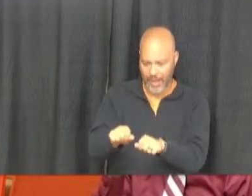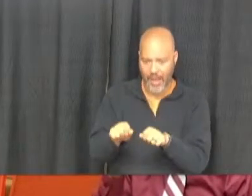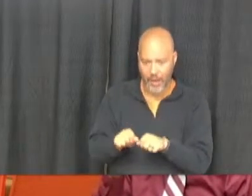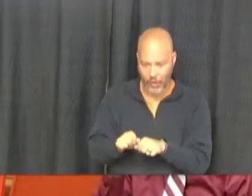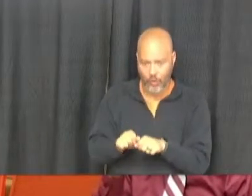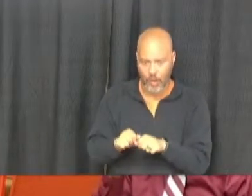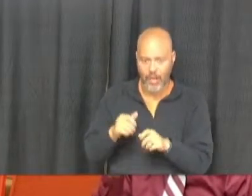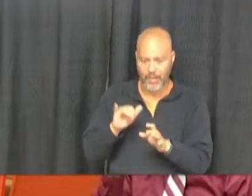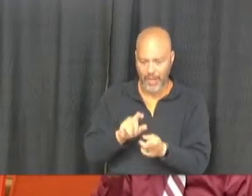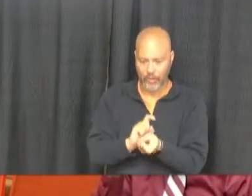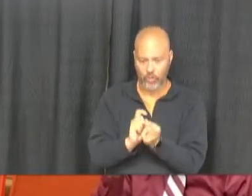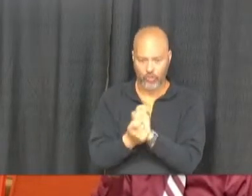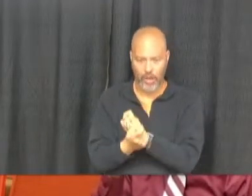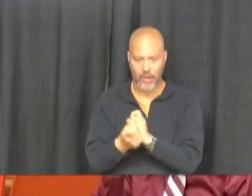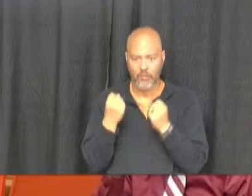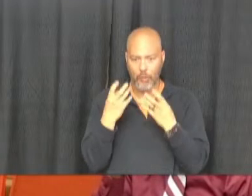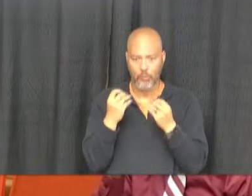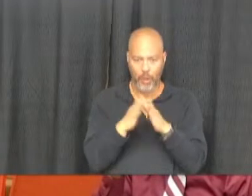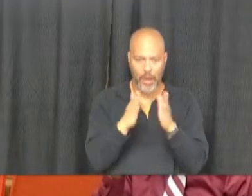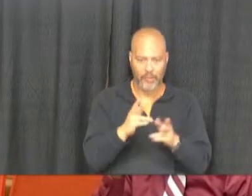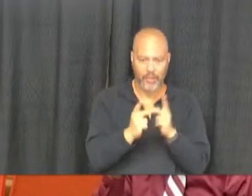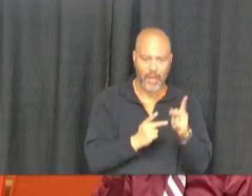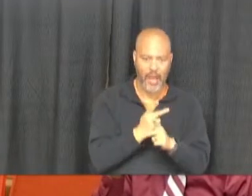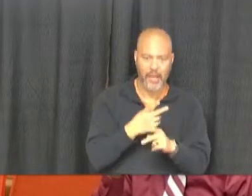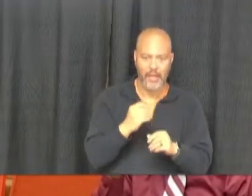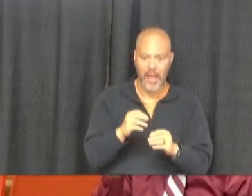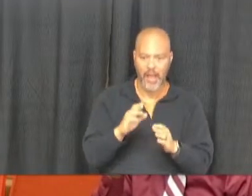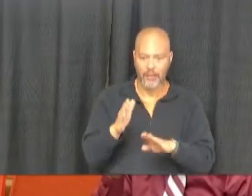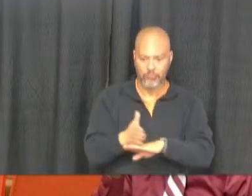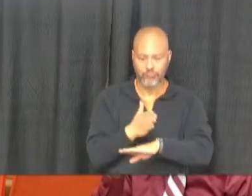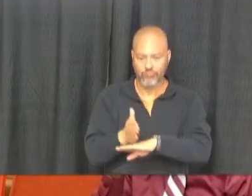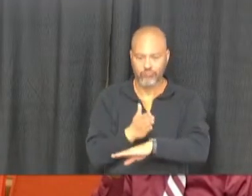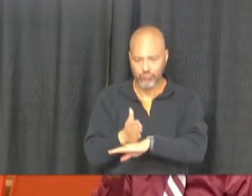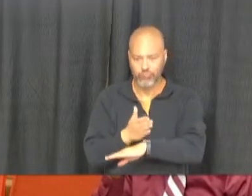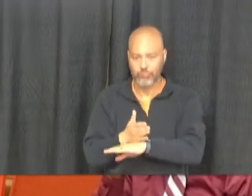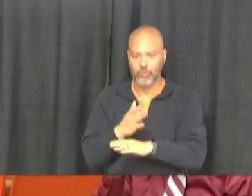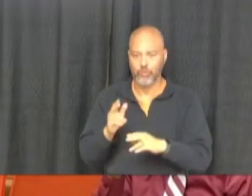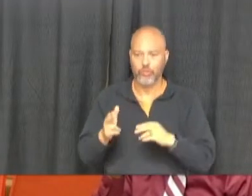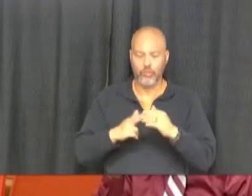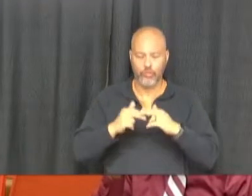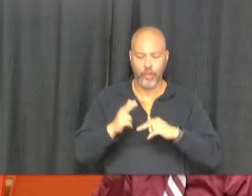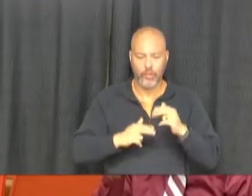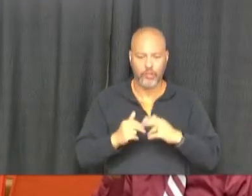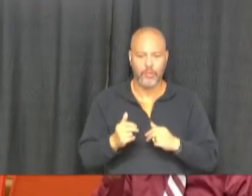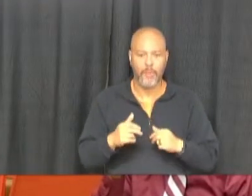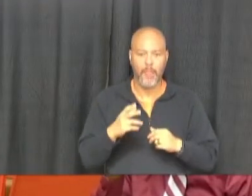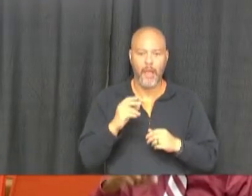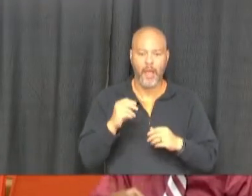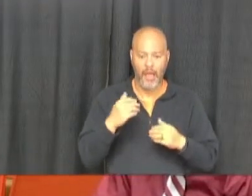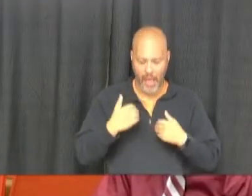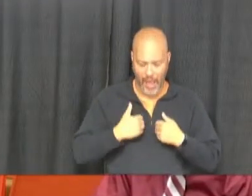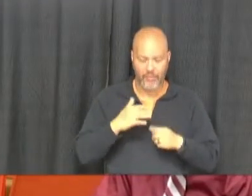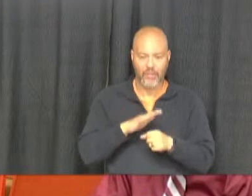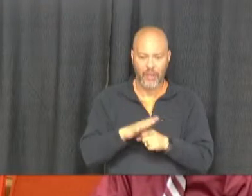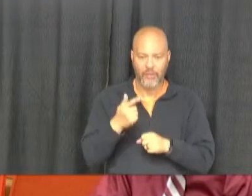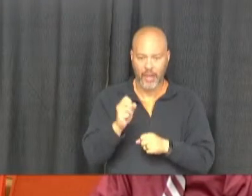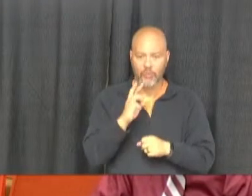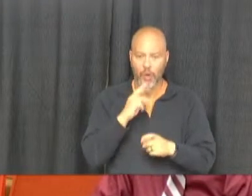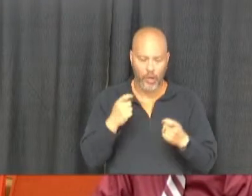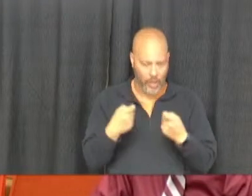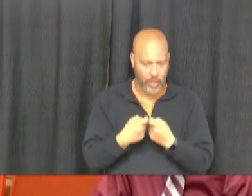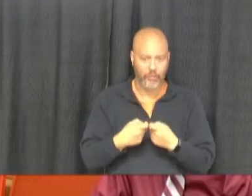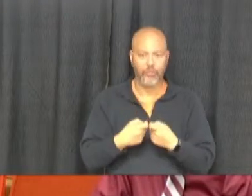is in transition of multiple housing types and redevelopment construction. Existing infrastructure issues